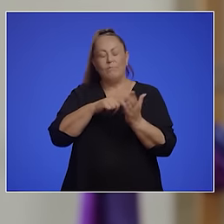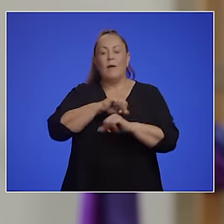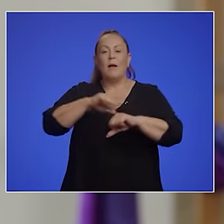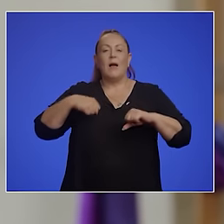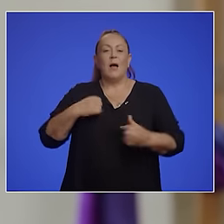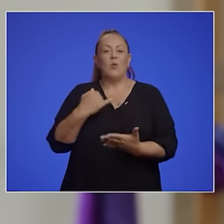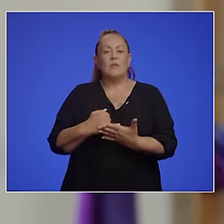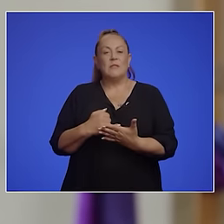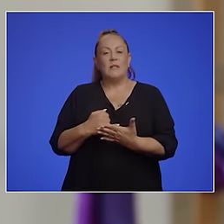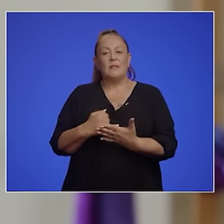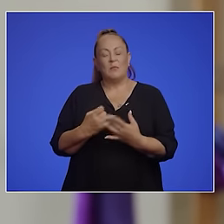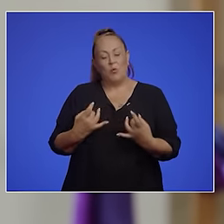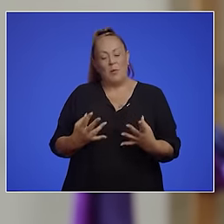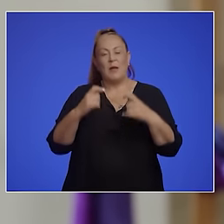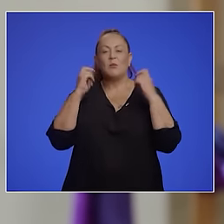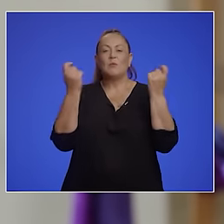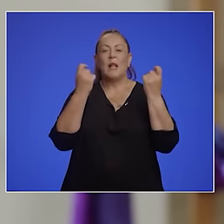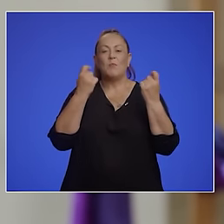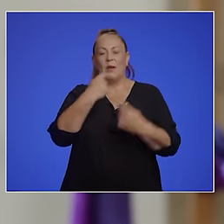to celebrate these sacred mysteries.